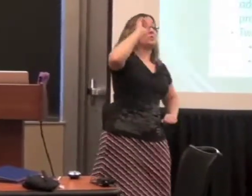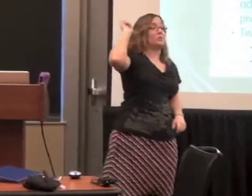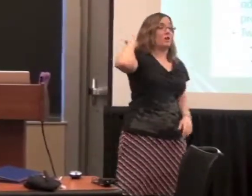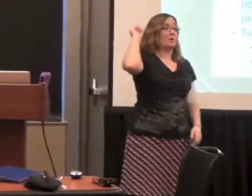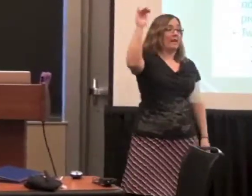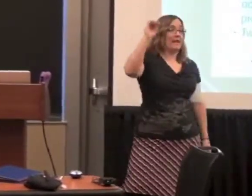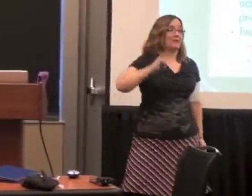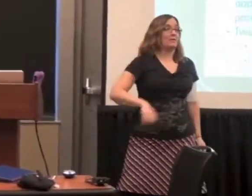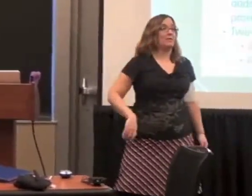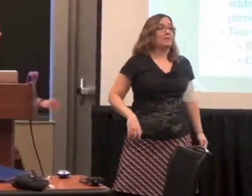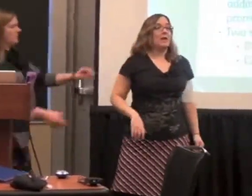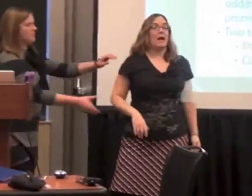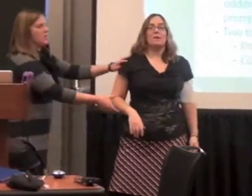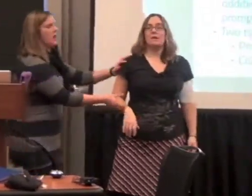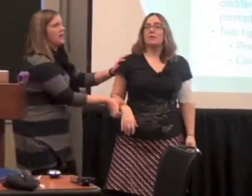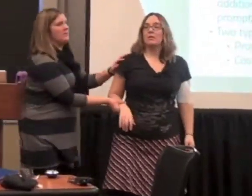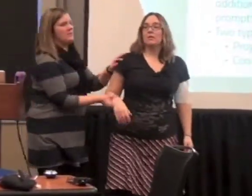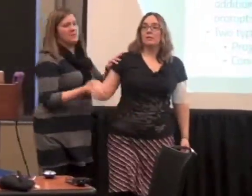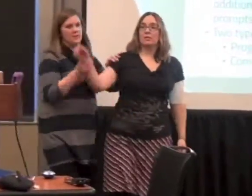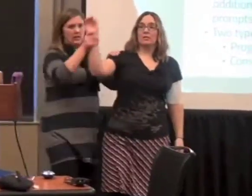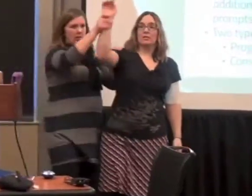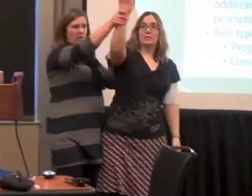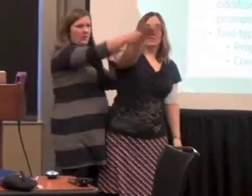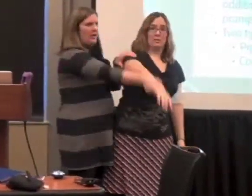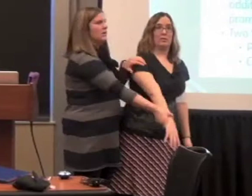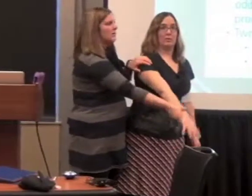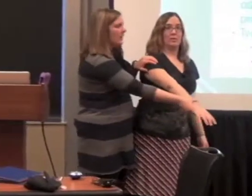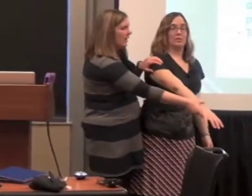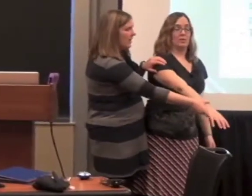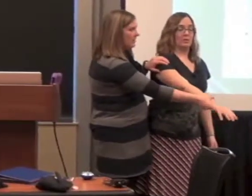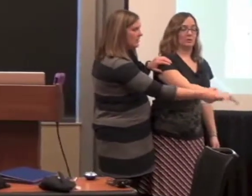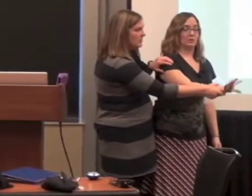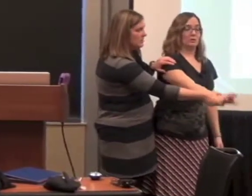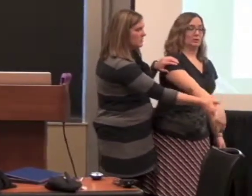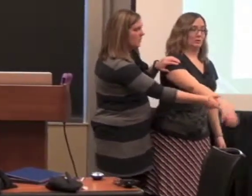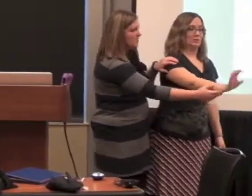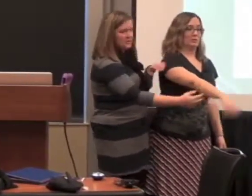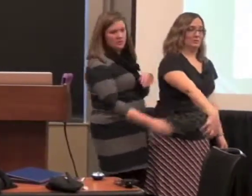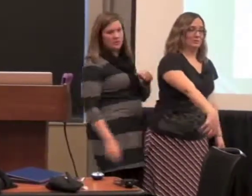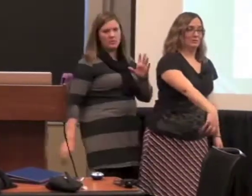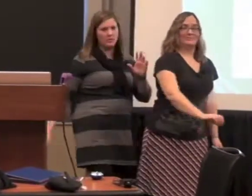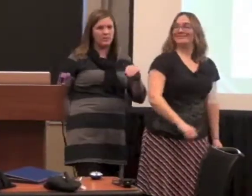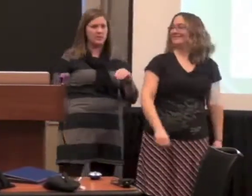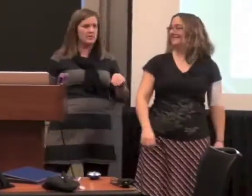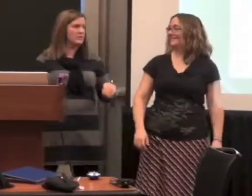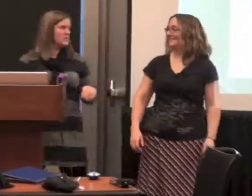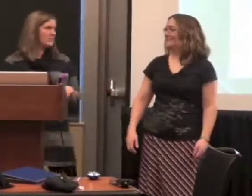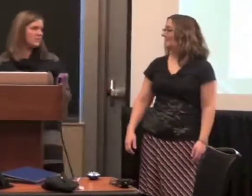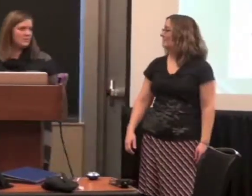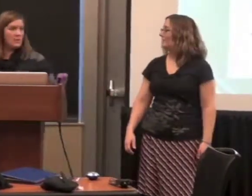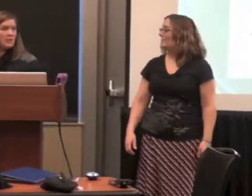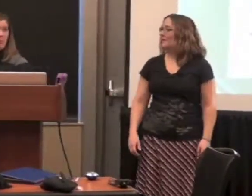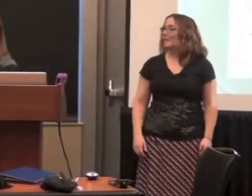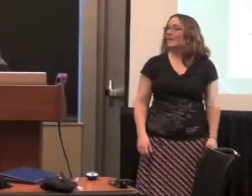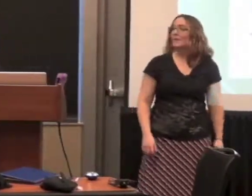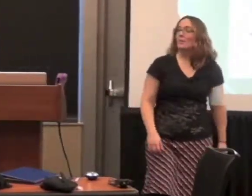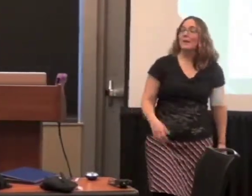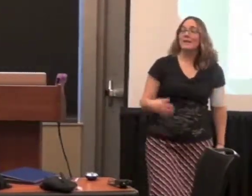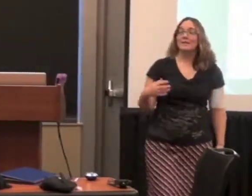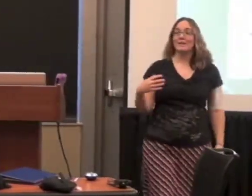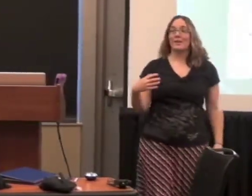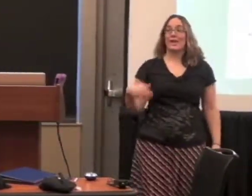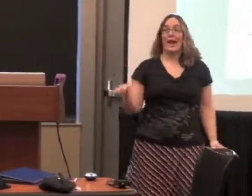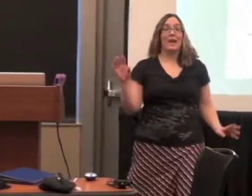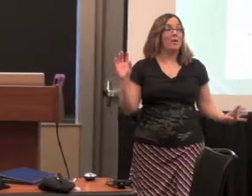least, you start with hand. So I am physically hand over hand directing her to do whatever it is that she's supposed to be doing.